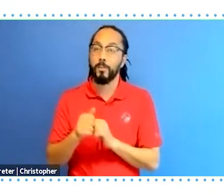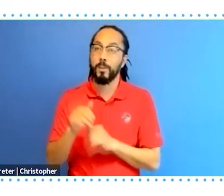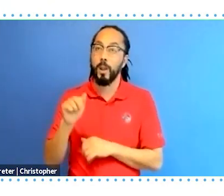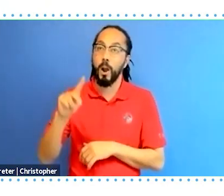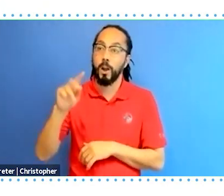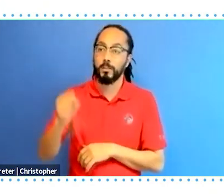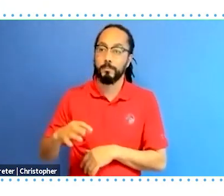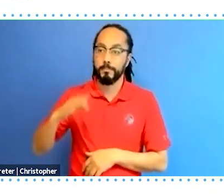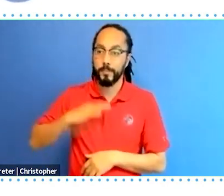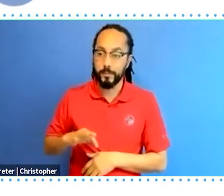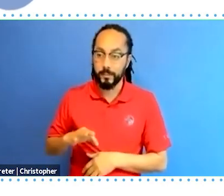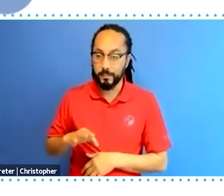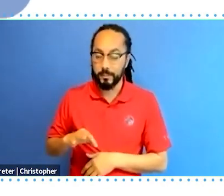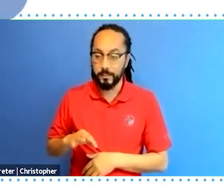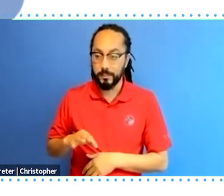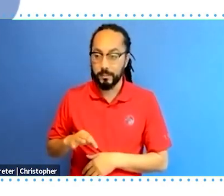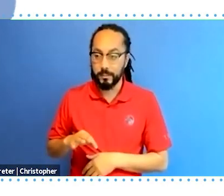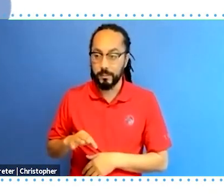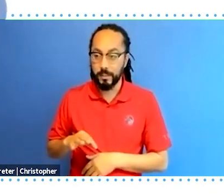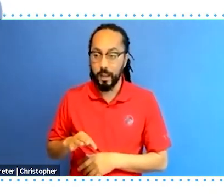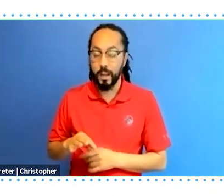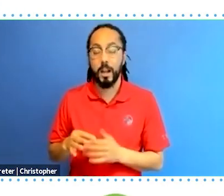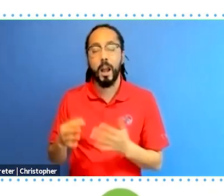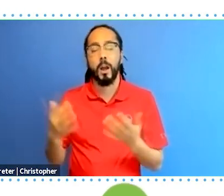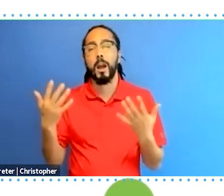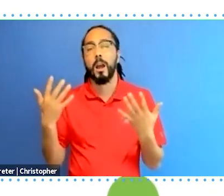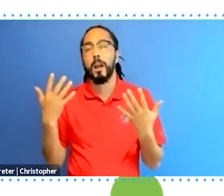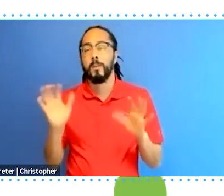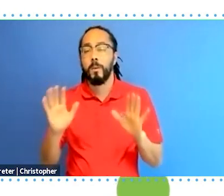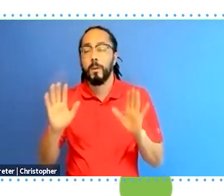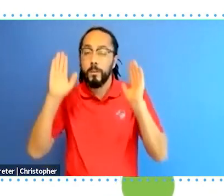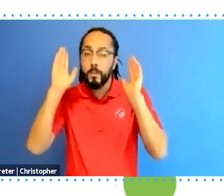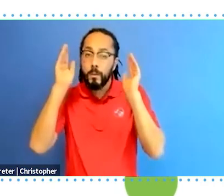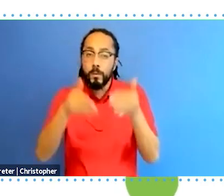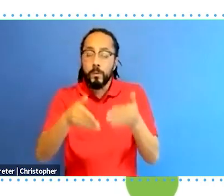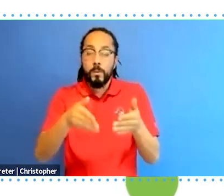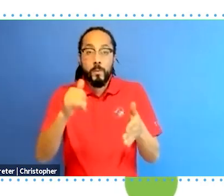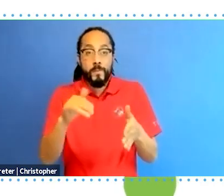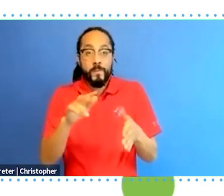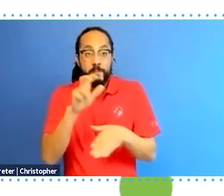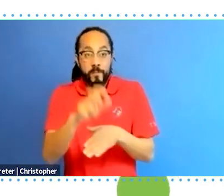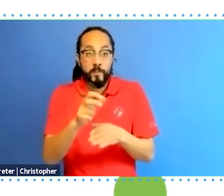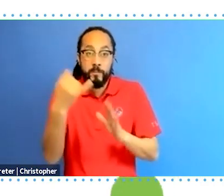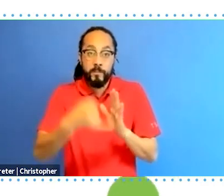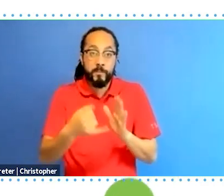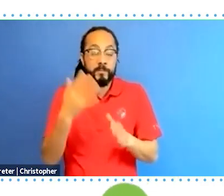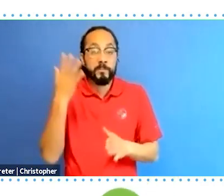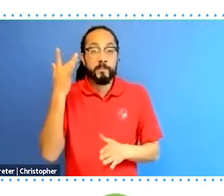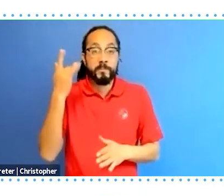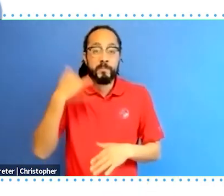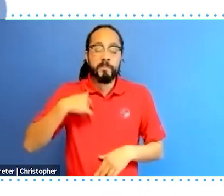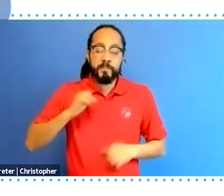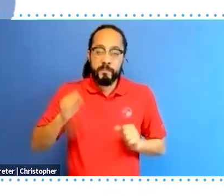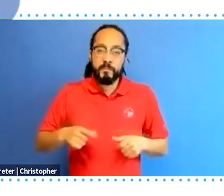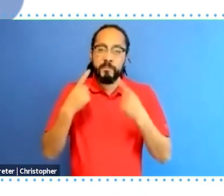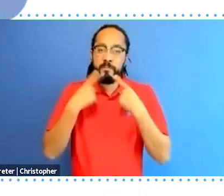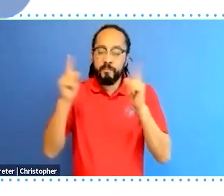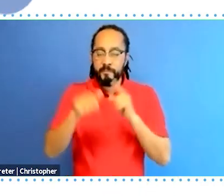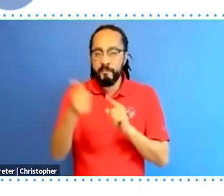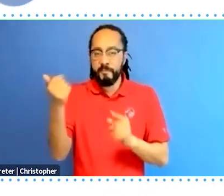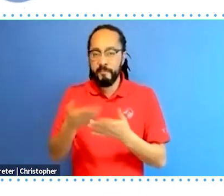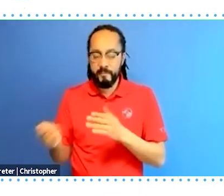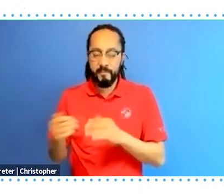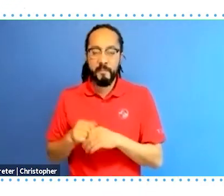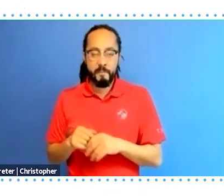don't want to be solely focusing on, we only invest in arts because it allows us to achieve other things, but that's still a really